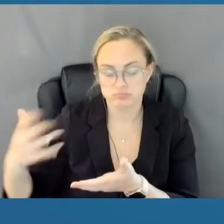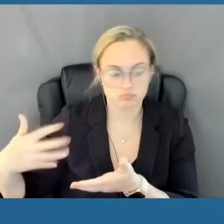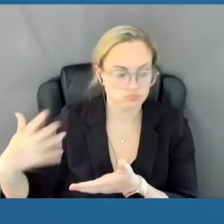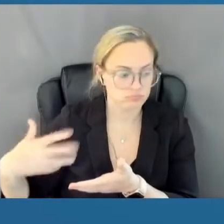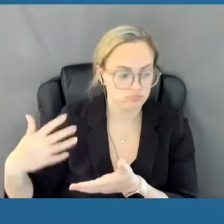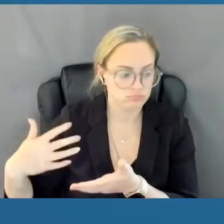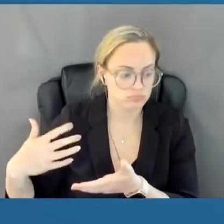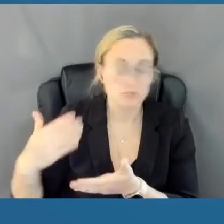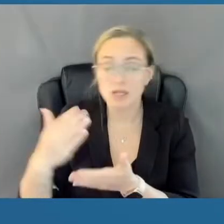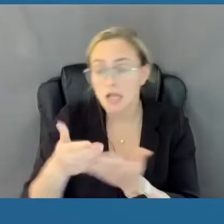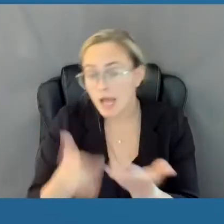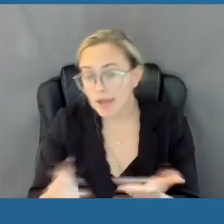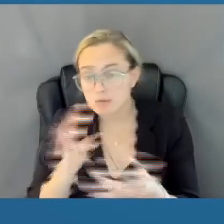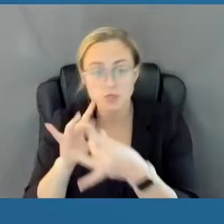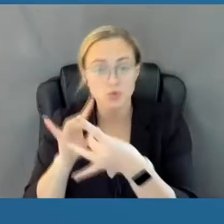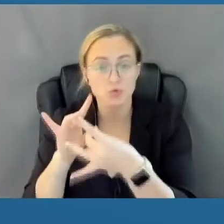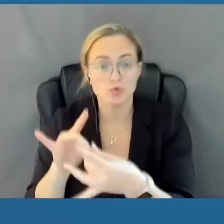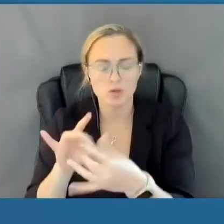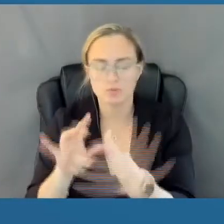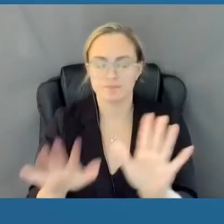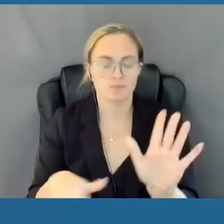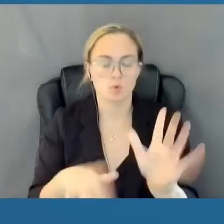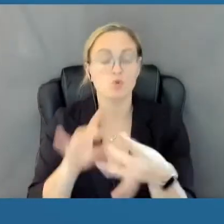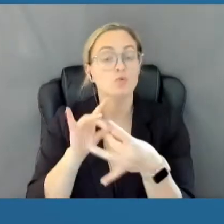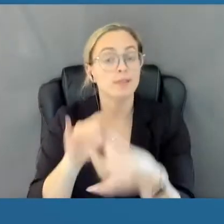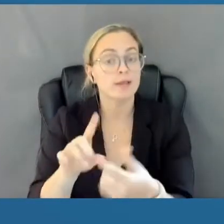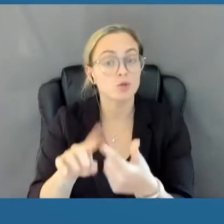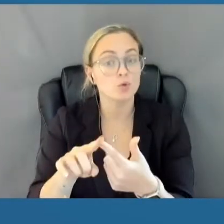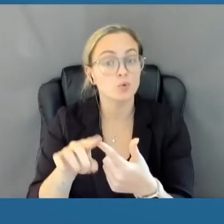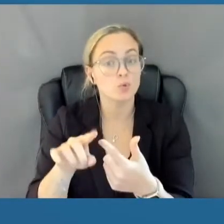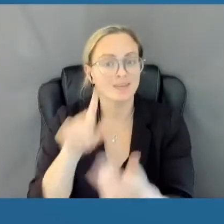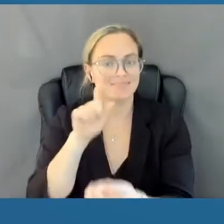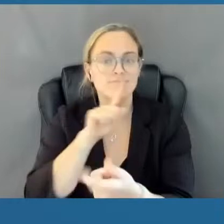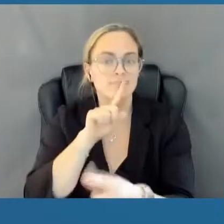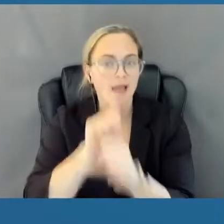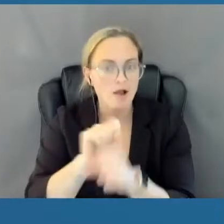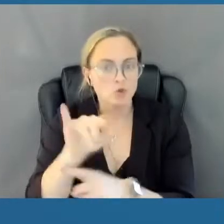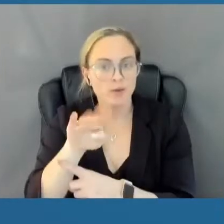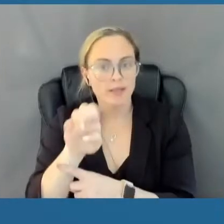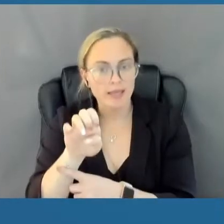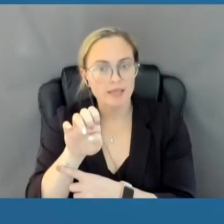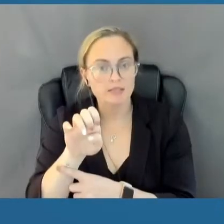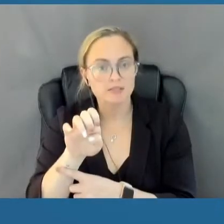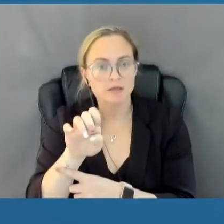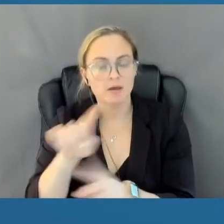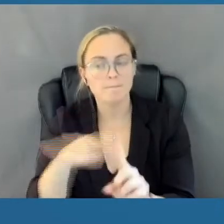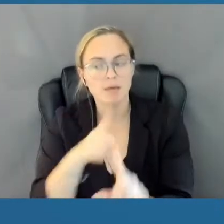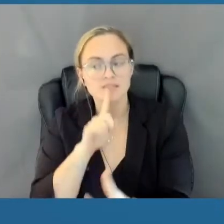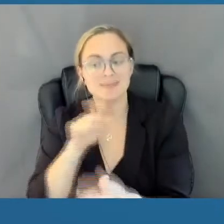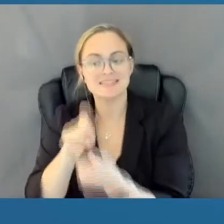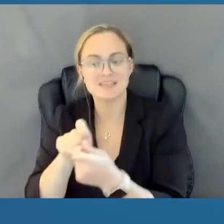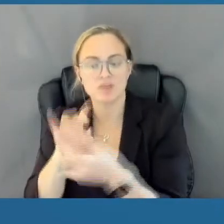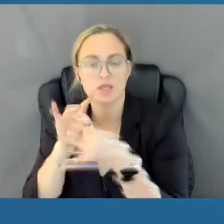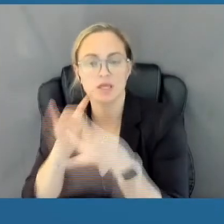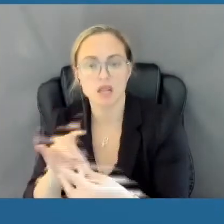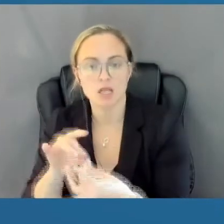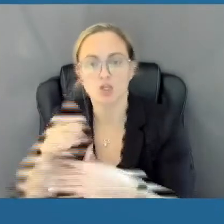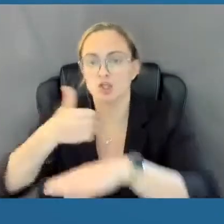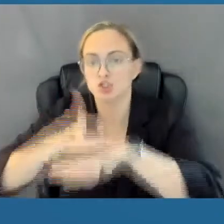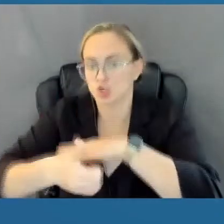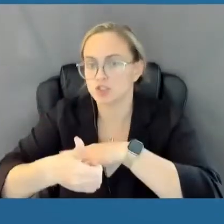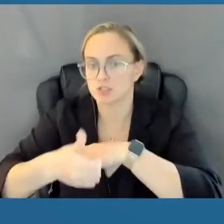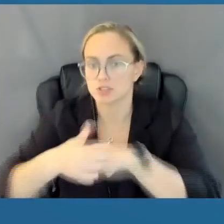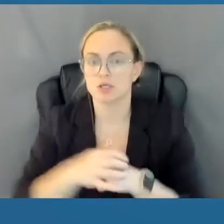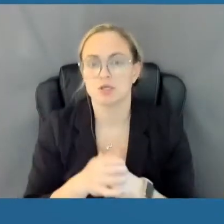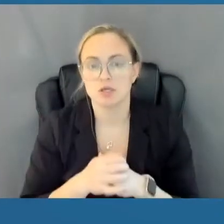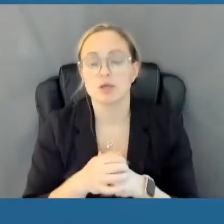items that are related to the case, instead being related to the charges themselves.